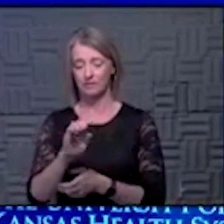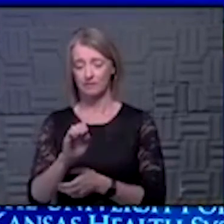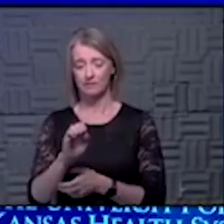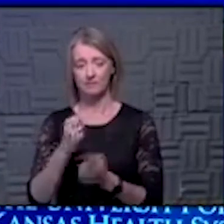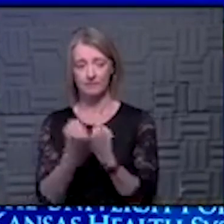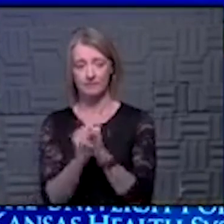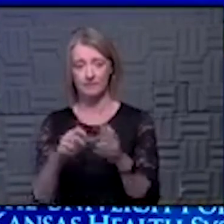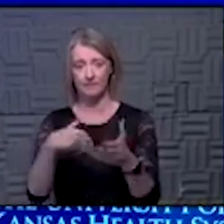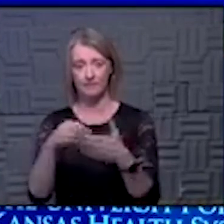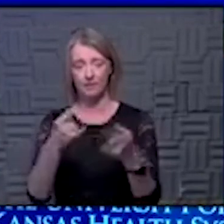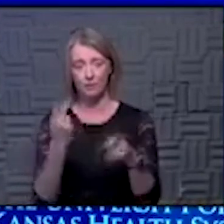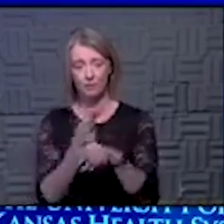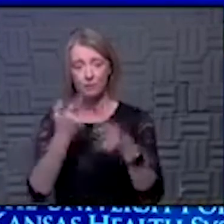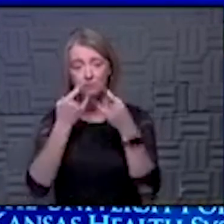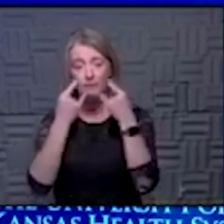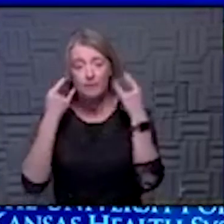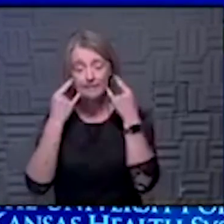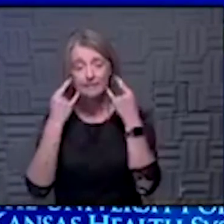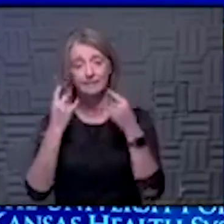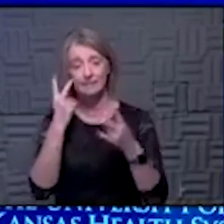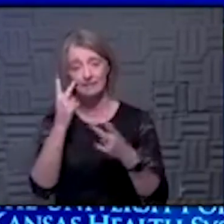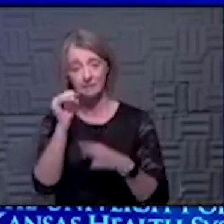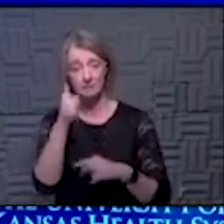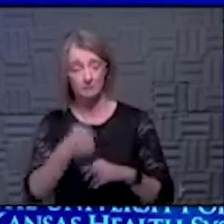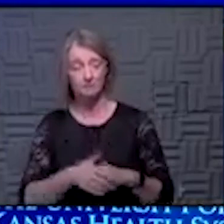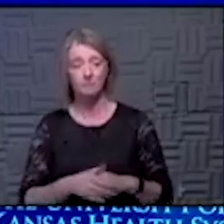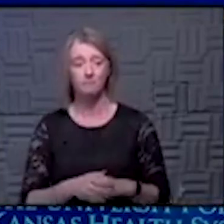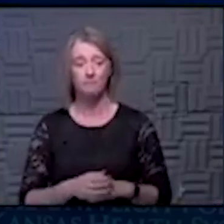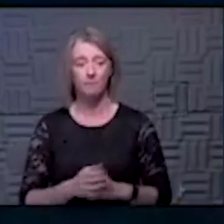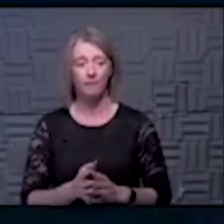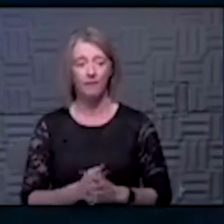out there, wear your mask, and we'll see you tomorrow.